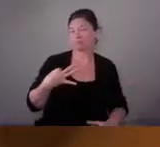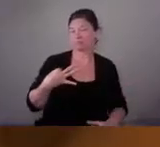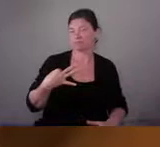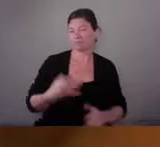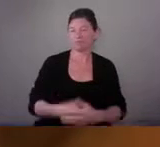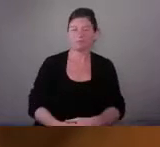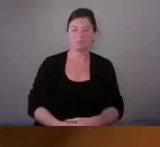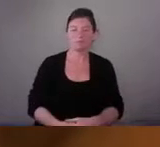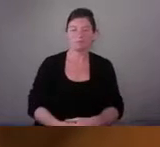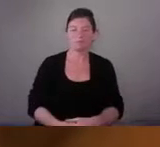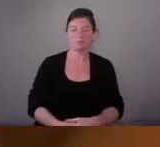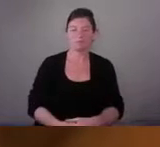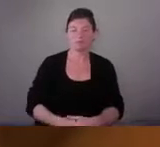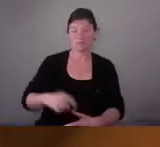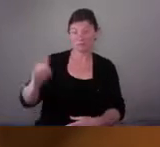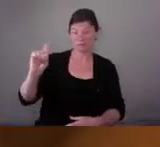and